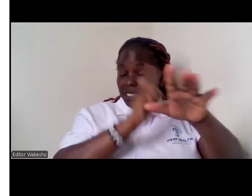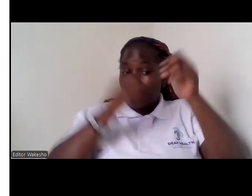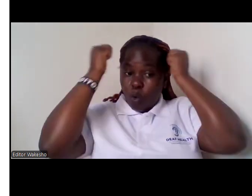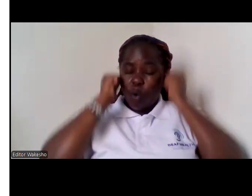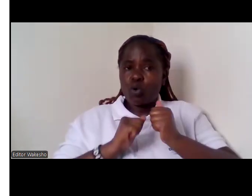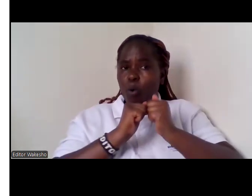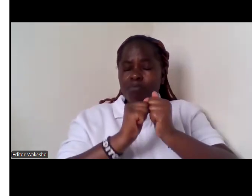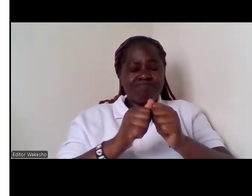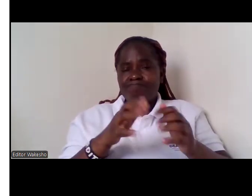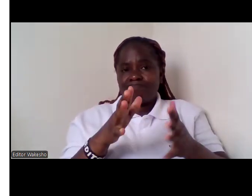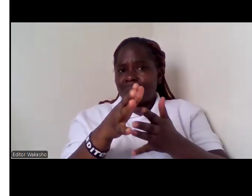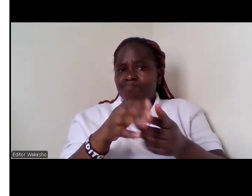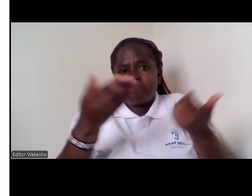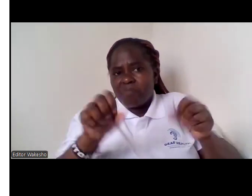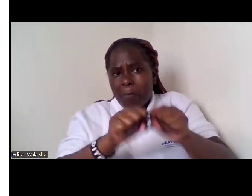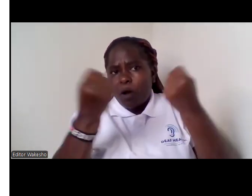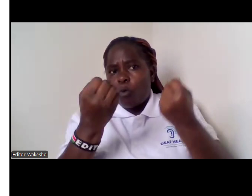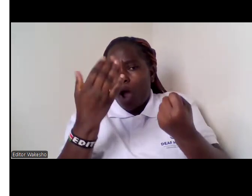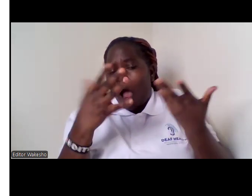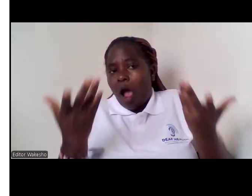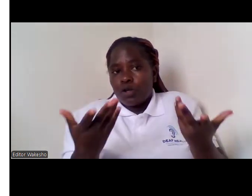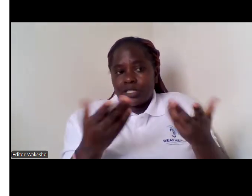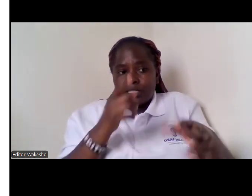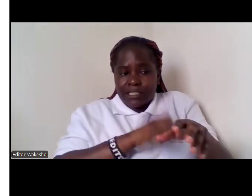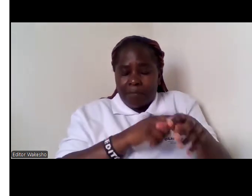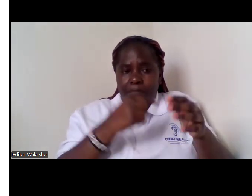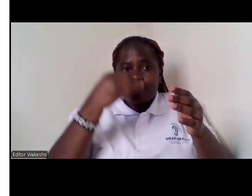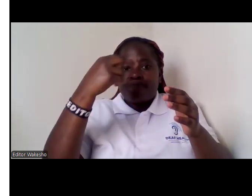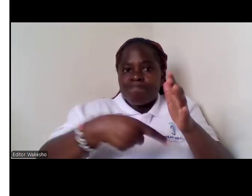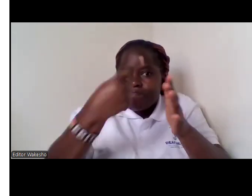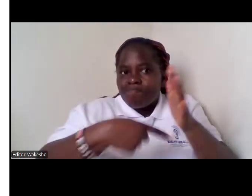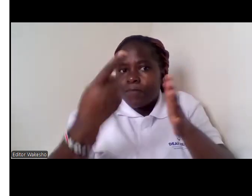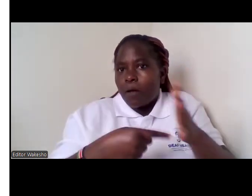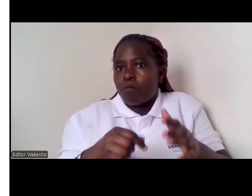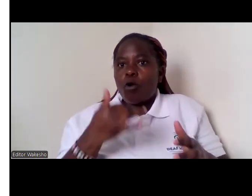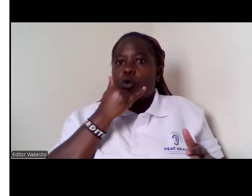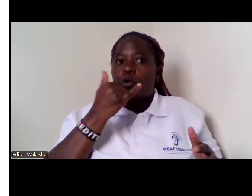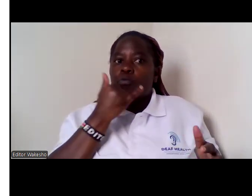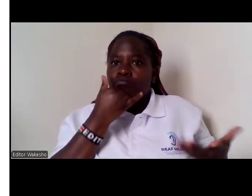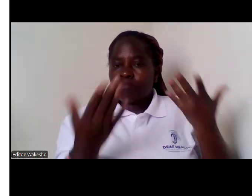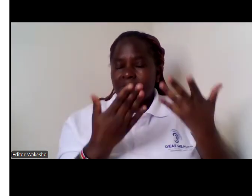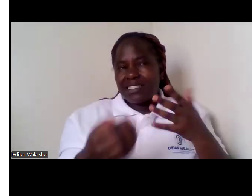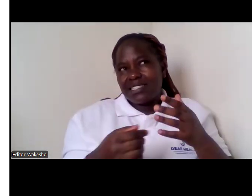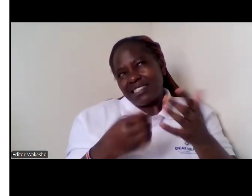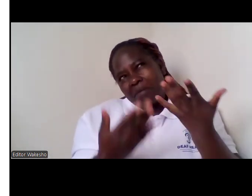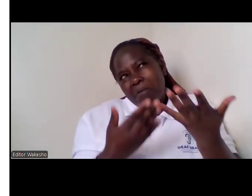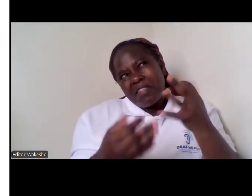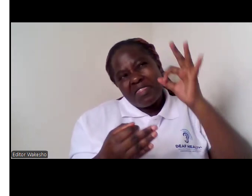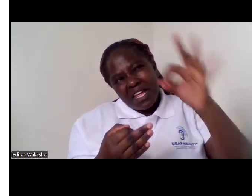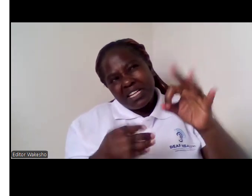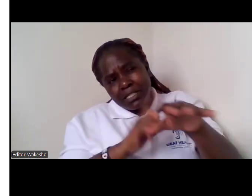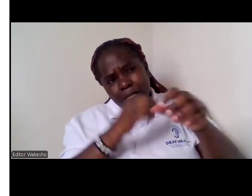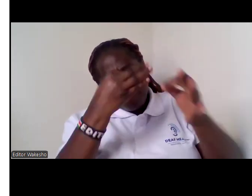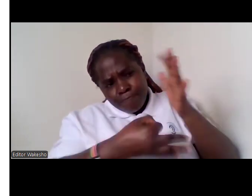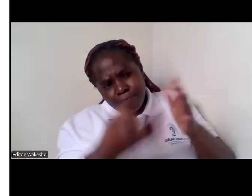usually result from imperfections during manufacture. They say about 3 in 1,000 will have